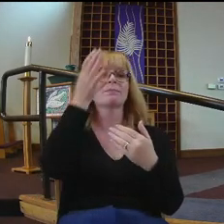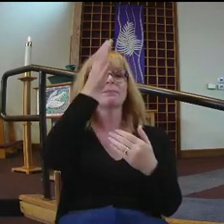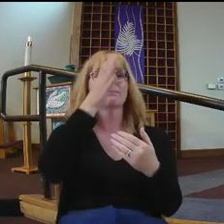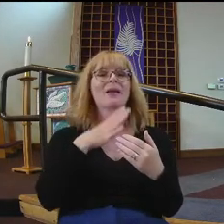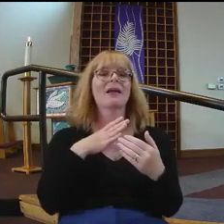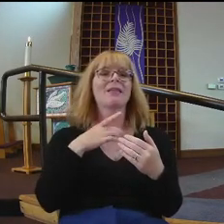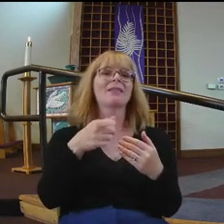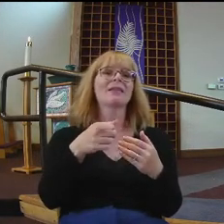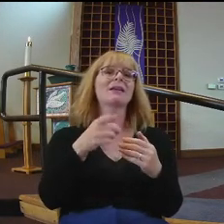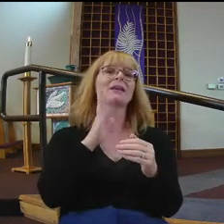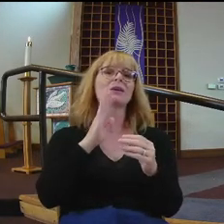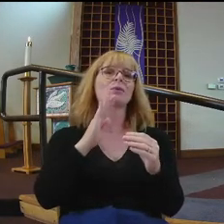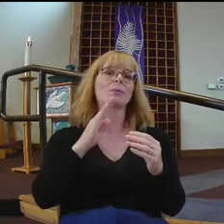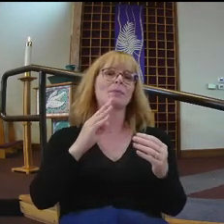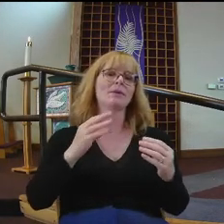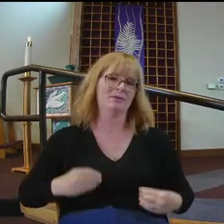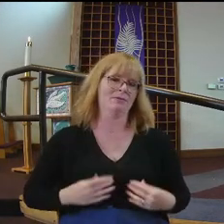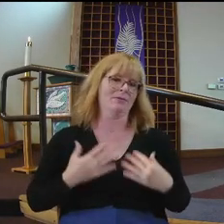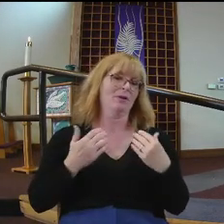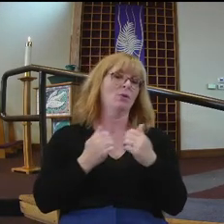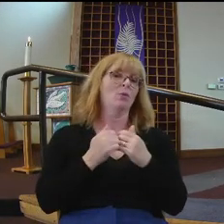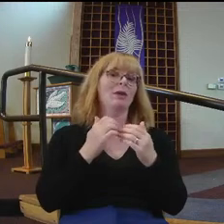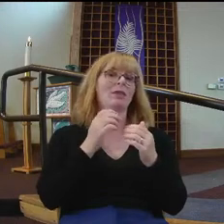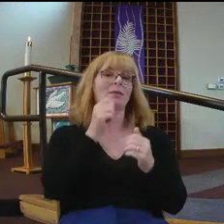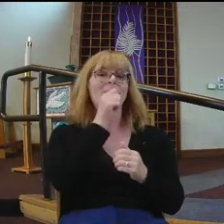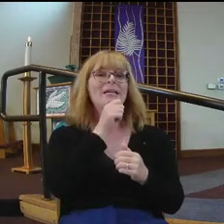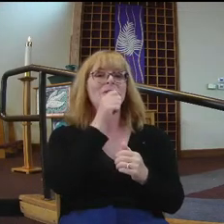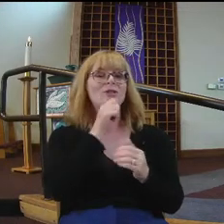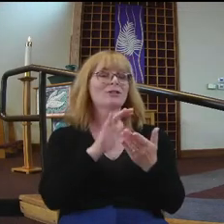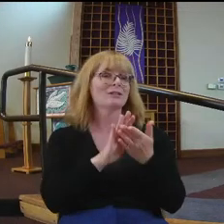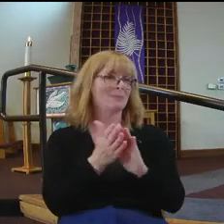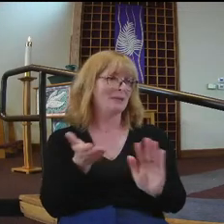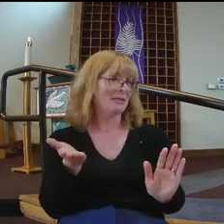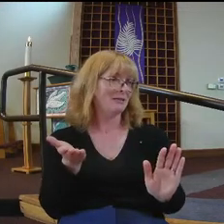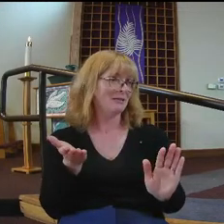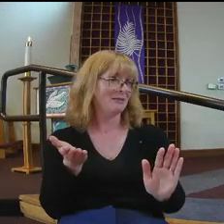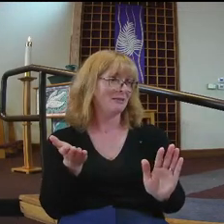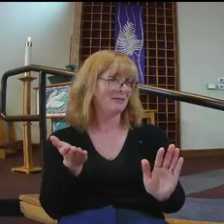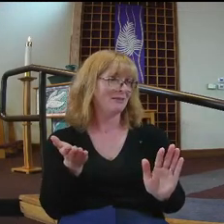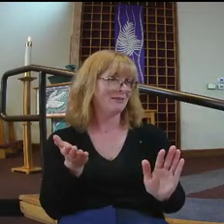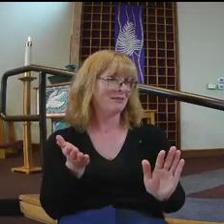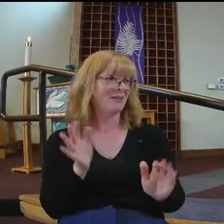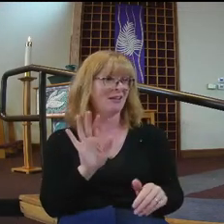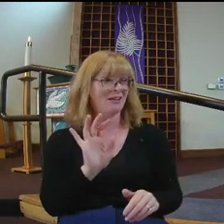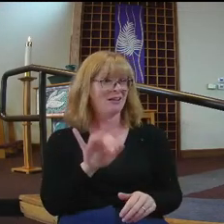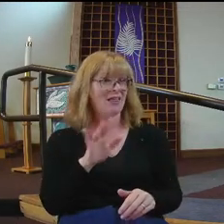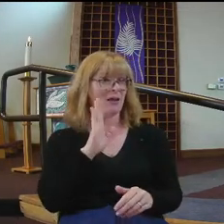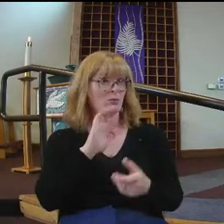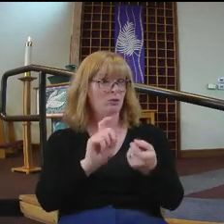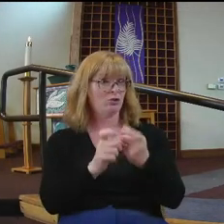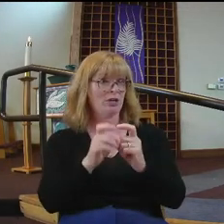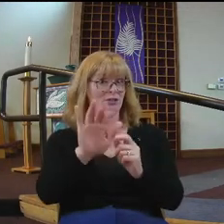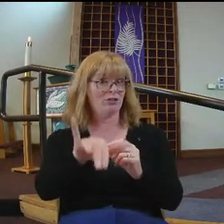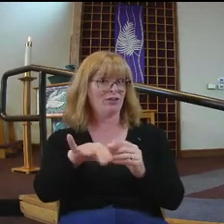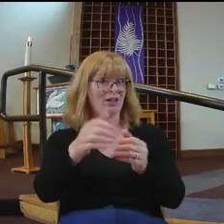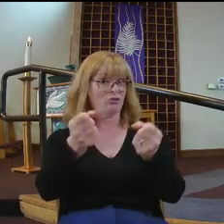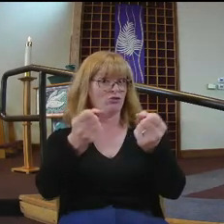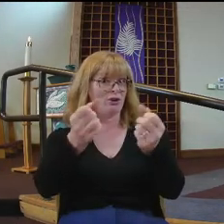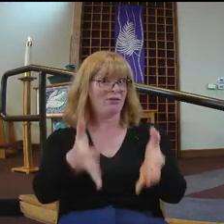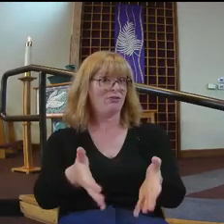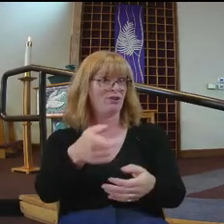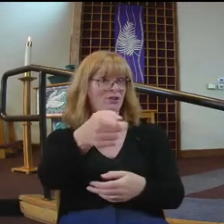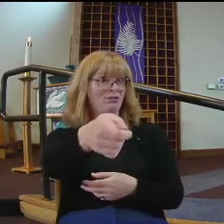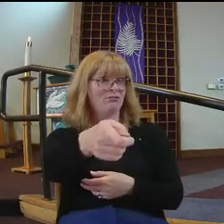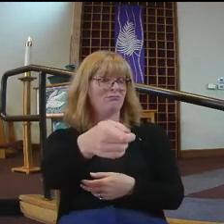filled with your patience and peace. Amen. Is that going to change that young man?